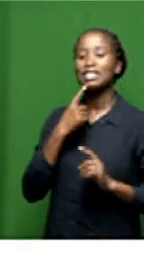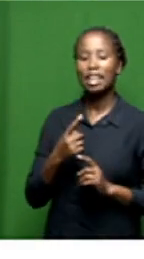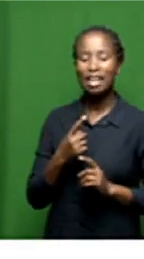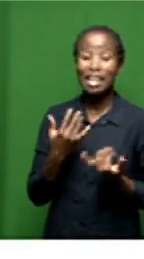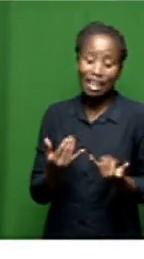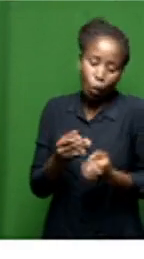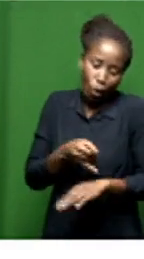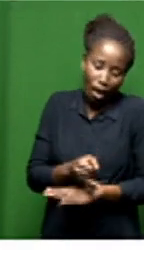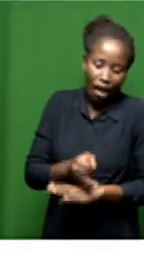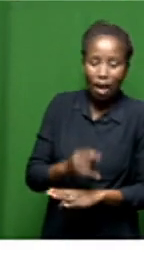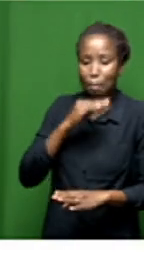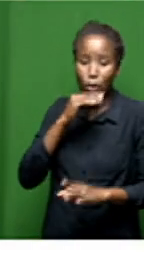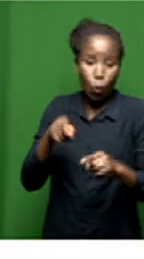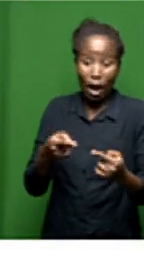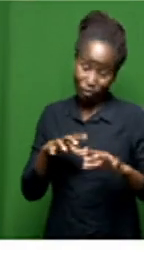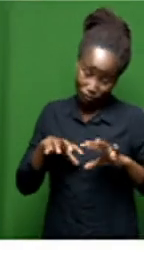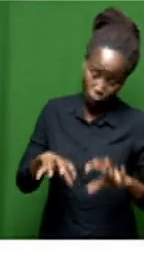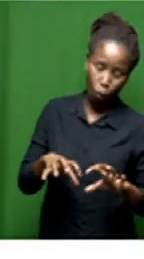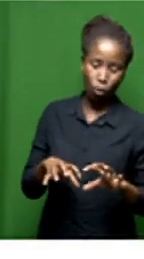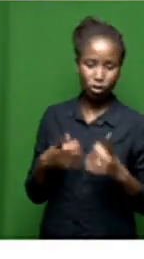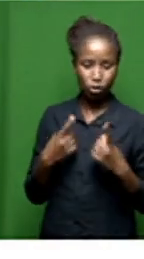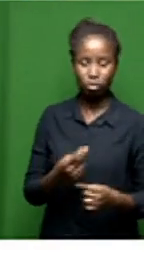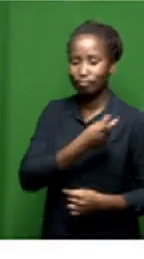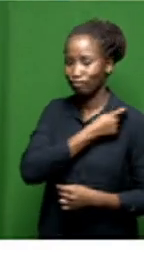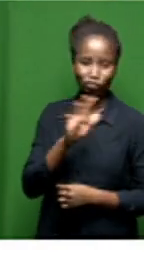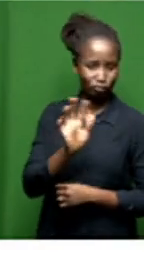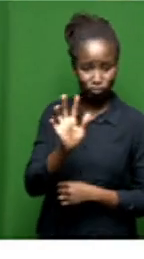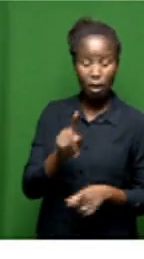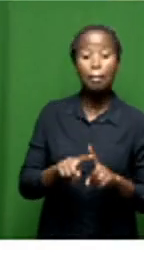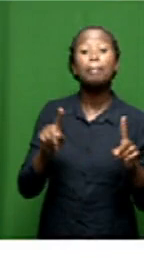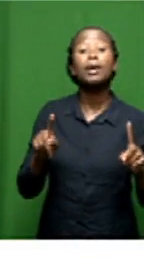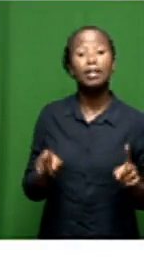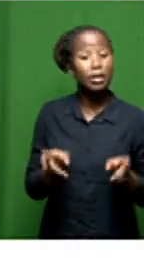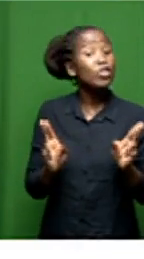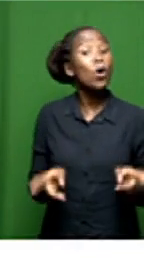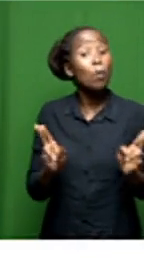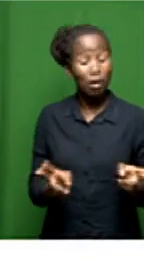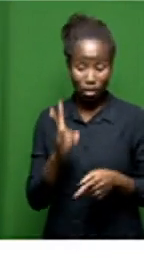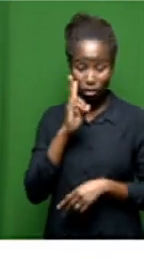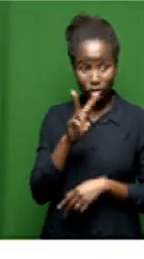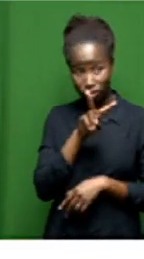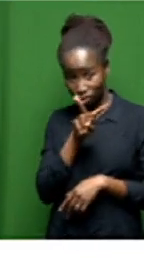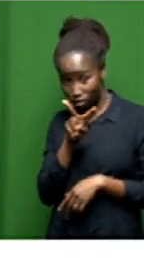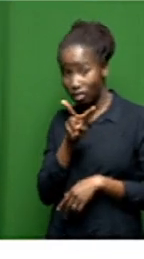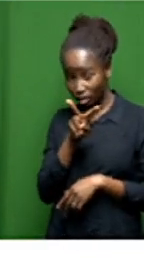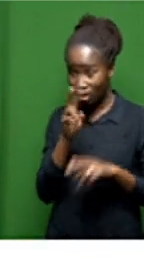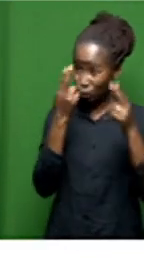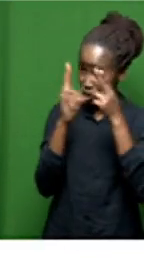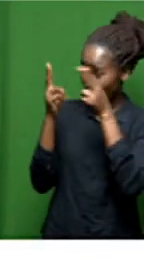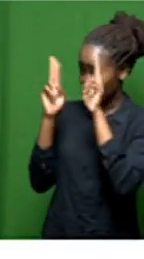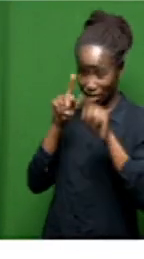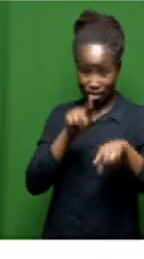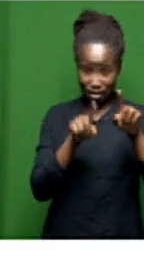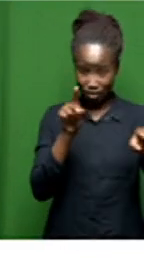early to try and enforce mandatory vaccination. But generally, the way in which institutions of higher learning